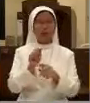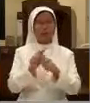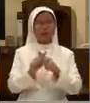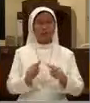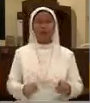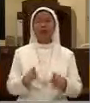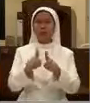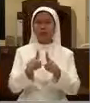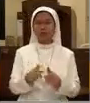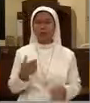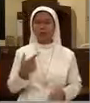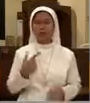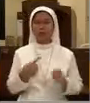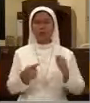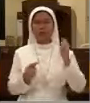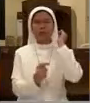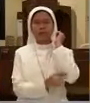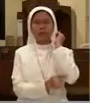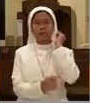a temptation.